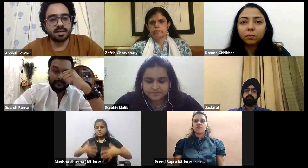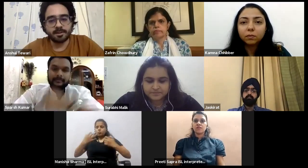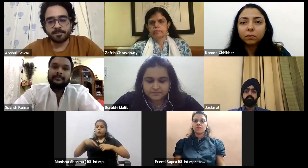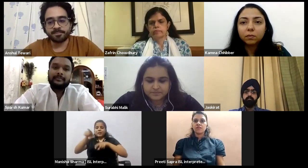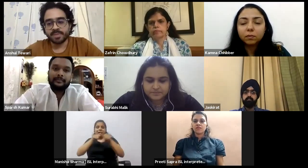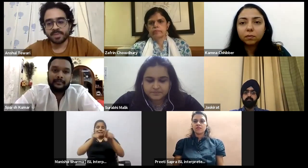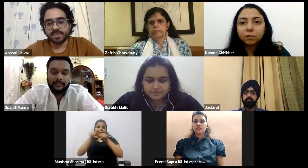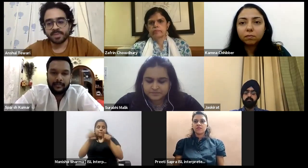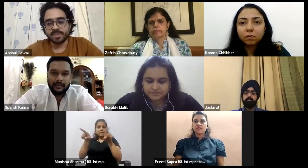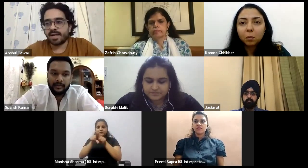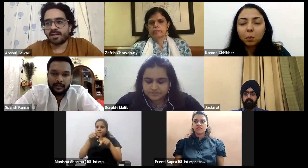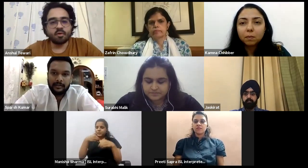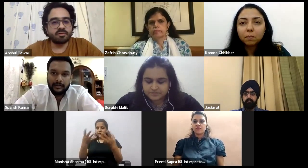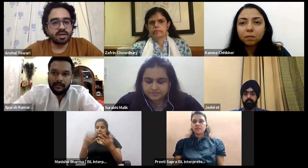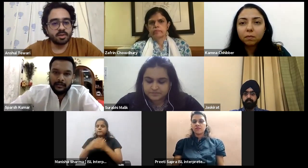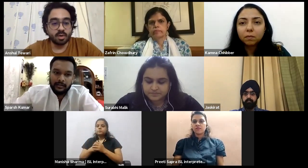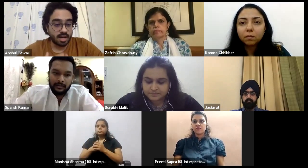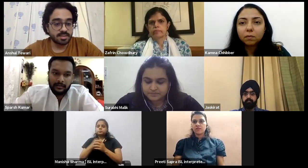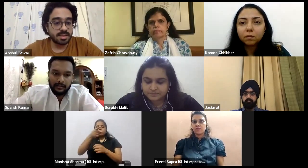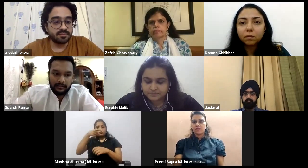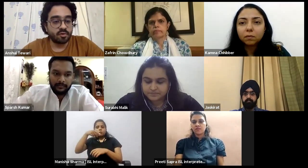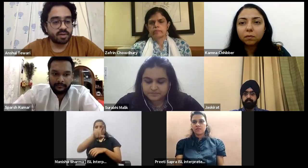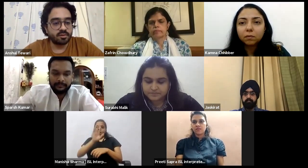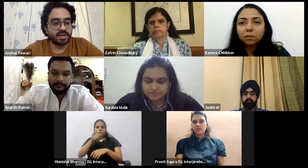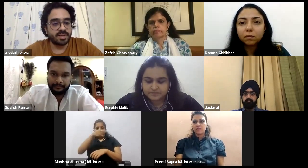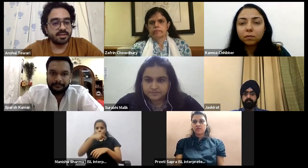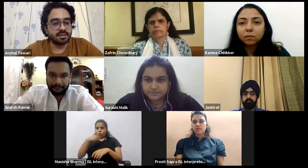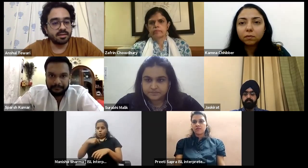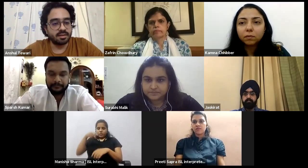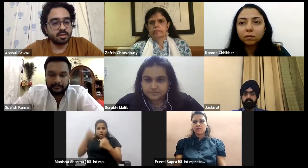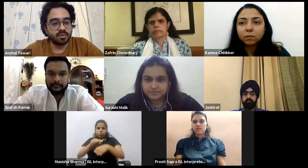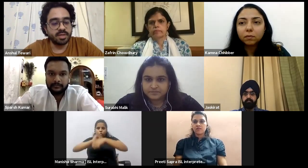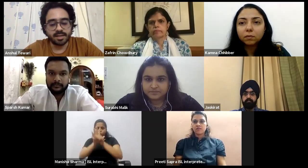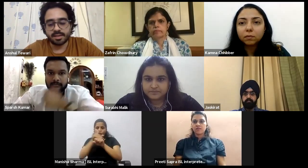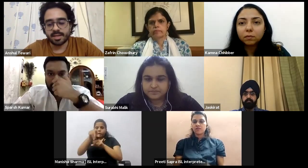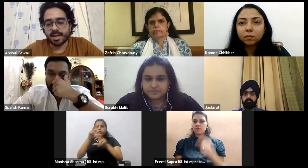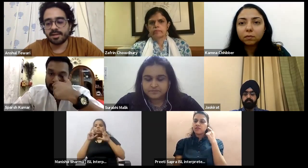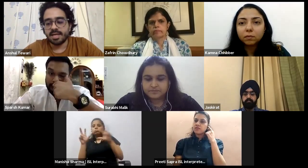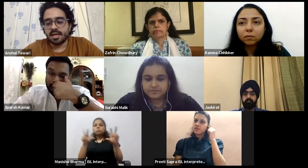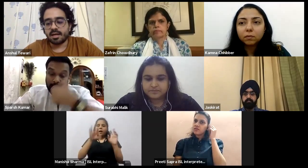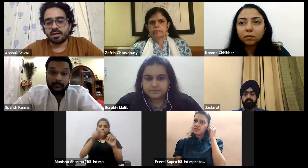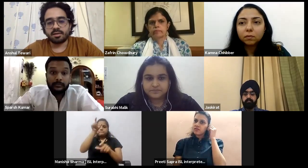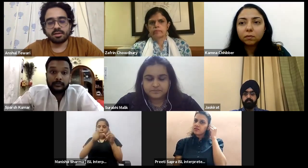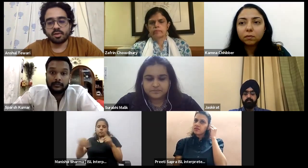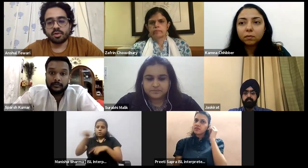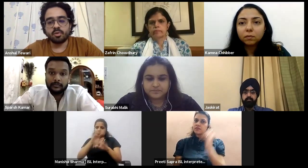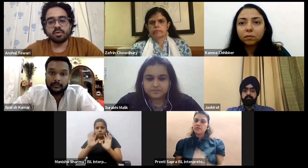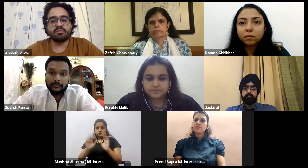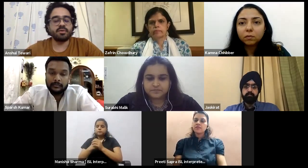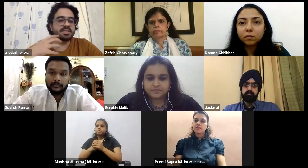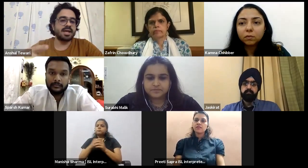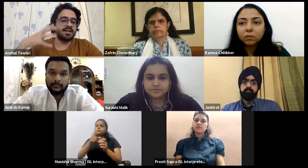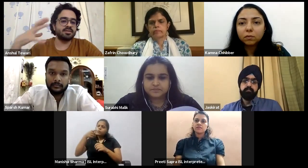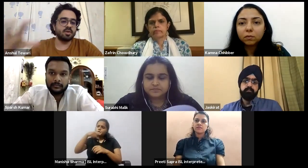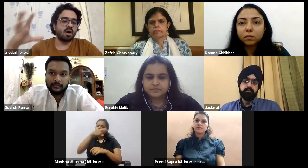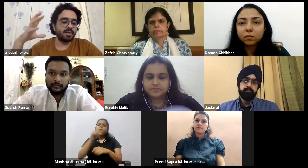right? You were at the forefront, you are still at the forefront of fighting COVID-19, and you